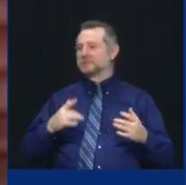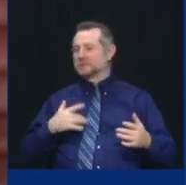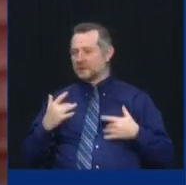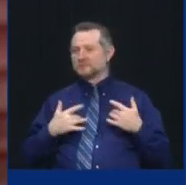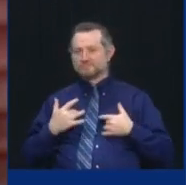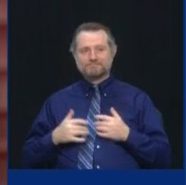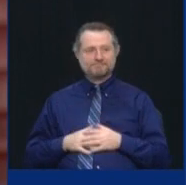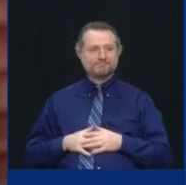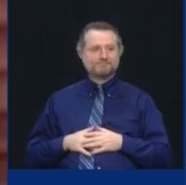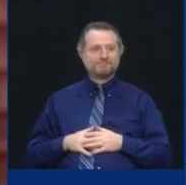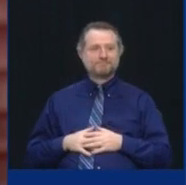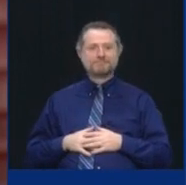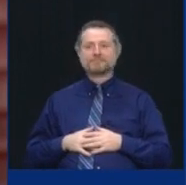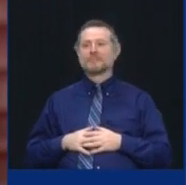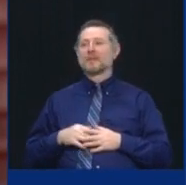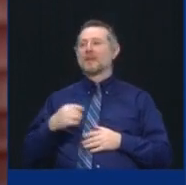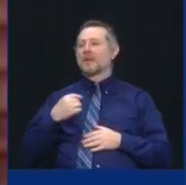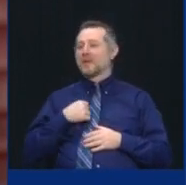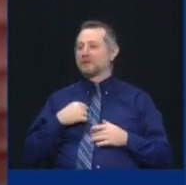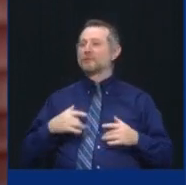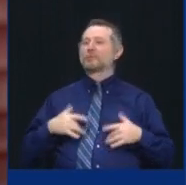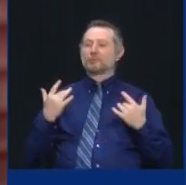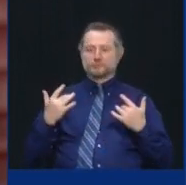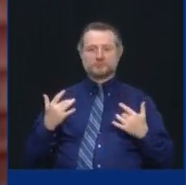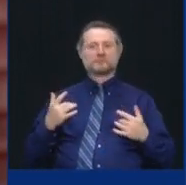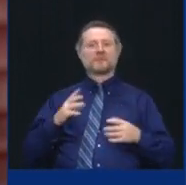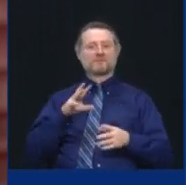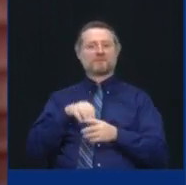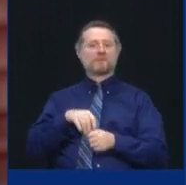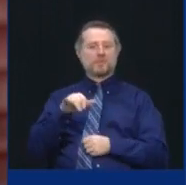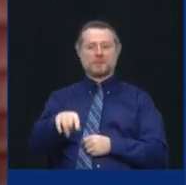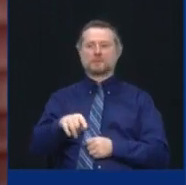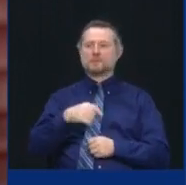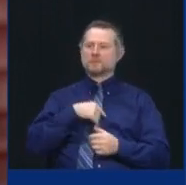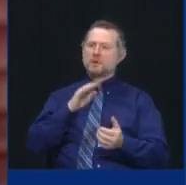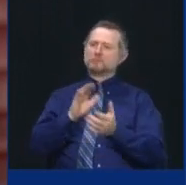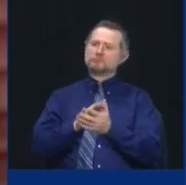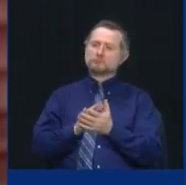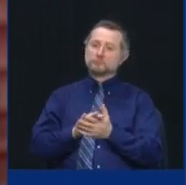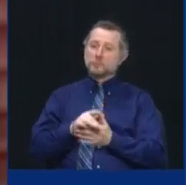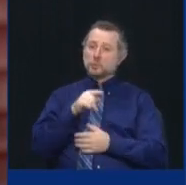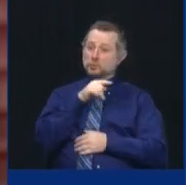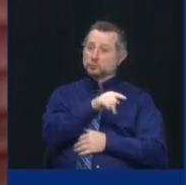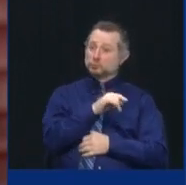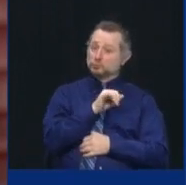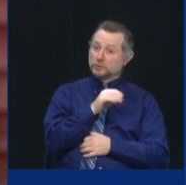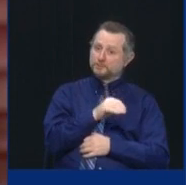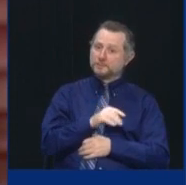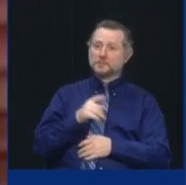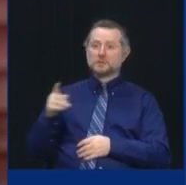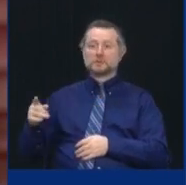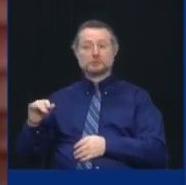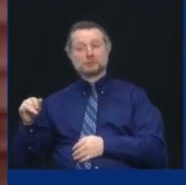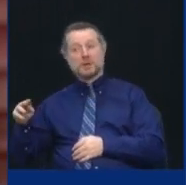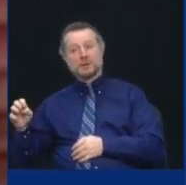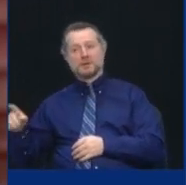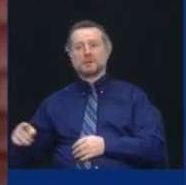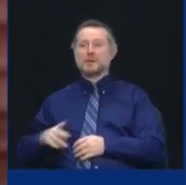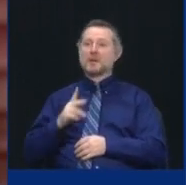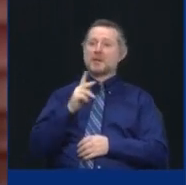I'm pleased and honored to be part of it. I want to applaud you, Jim, and Jane, and